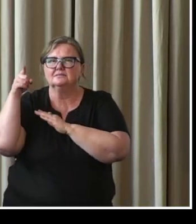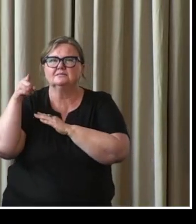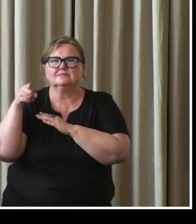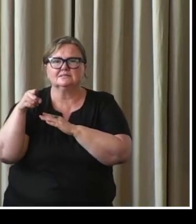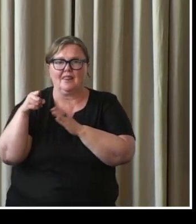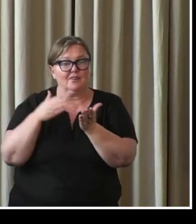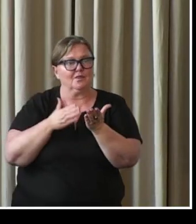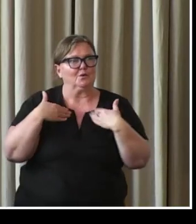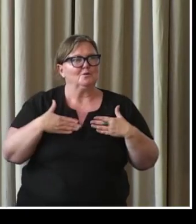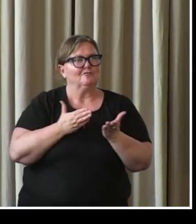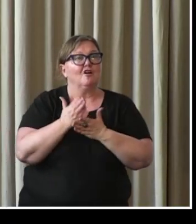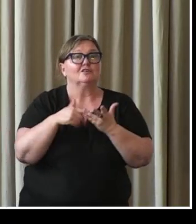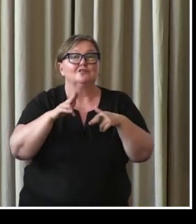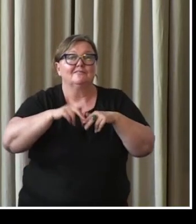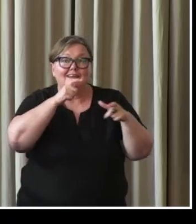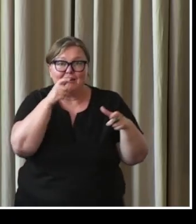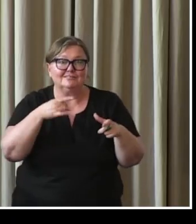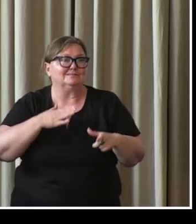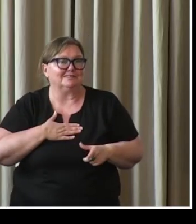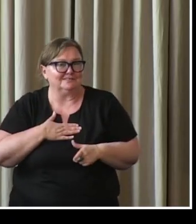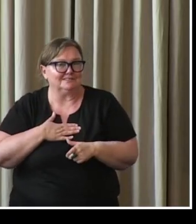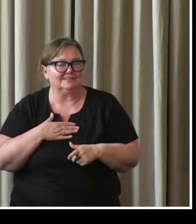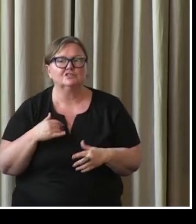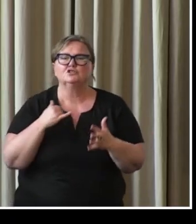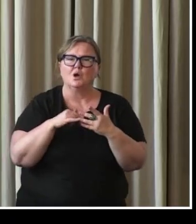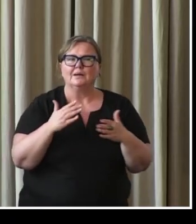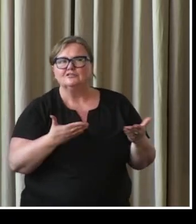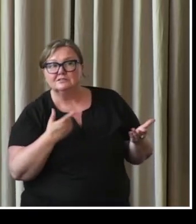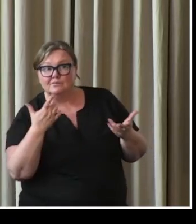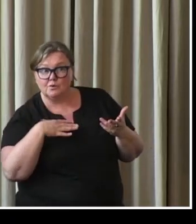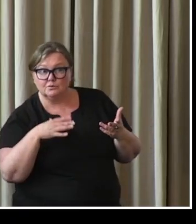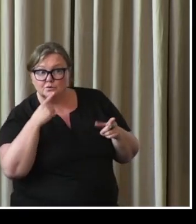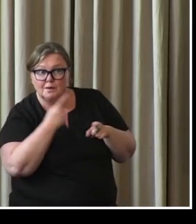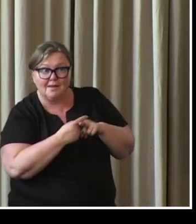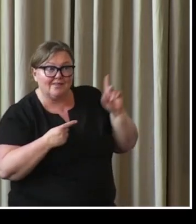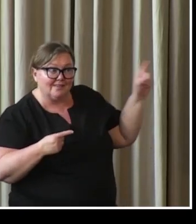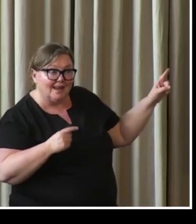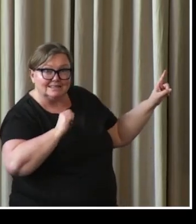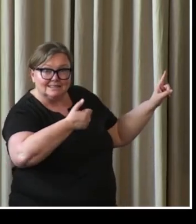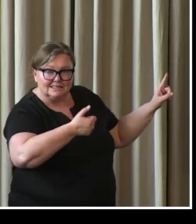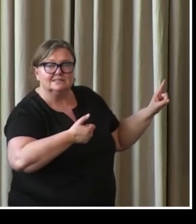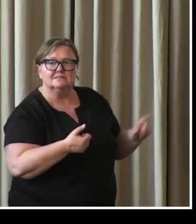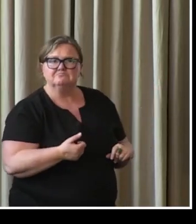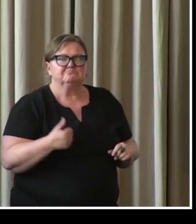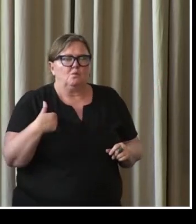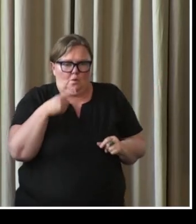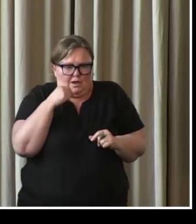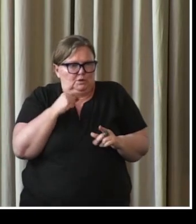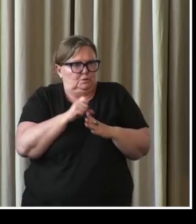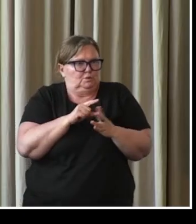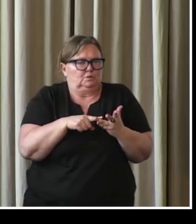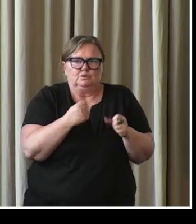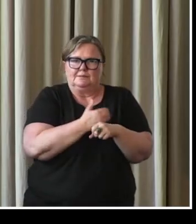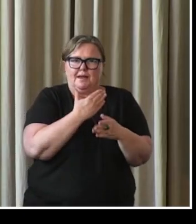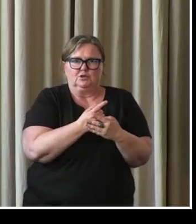carers. So we're really interested, if you want to talk about that area, of what we can do to make sure that